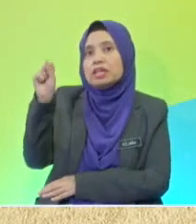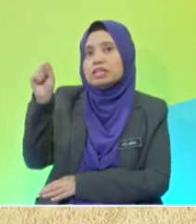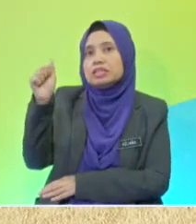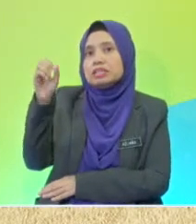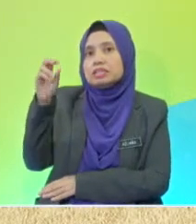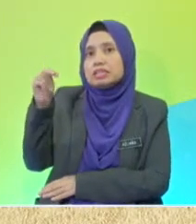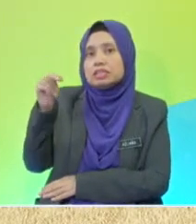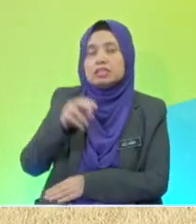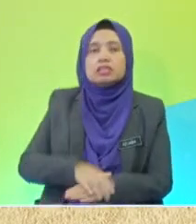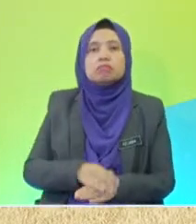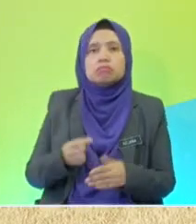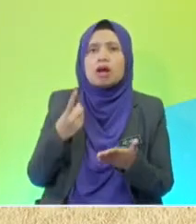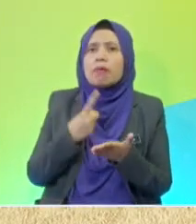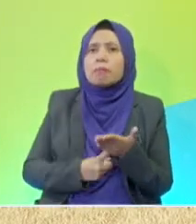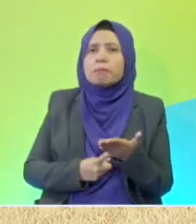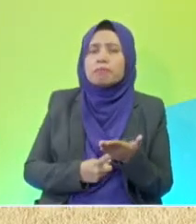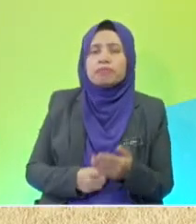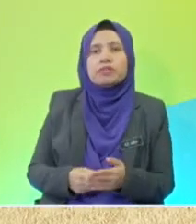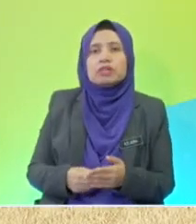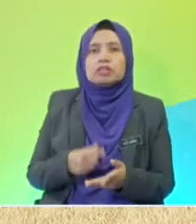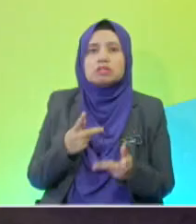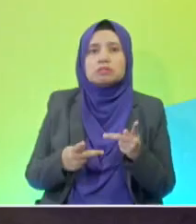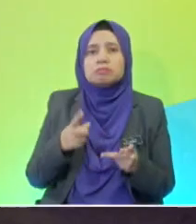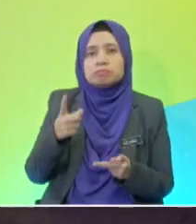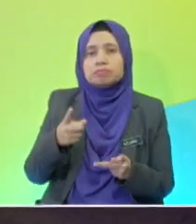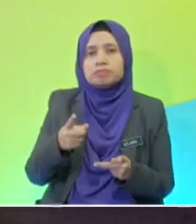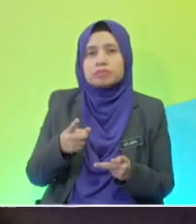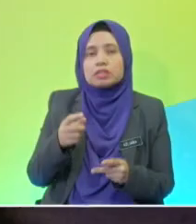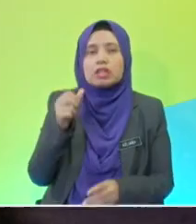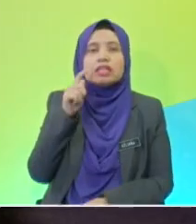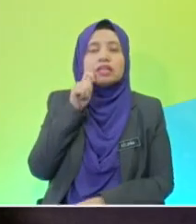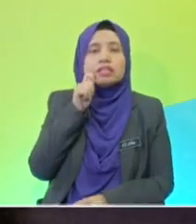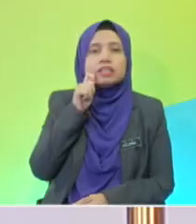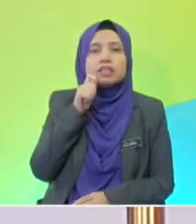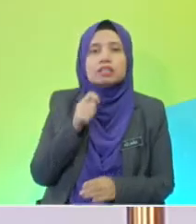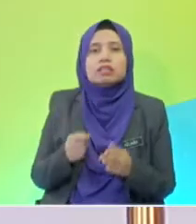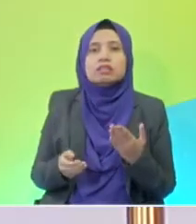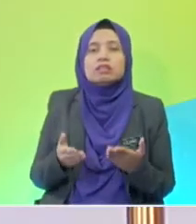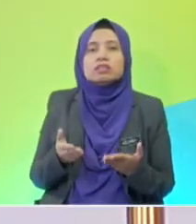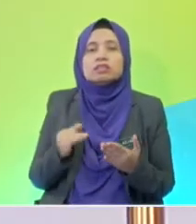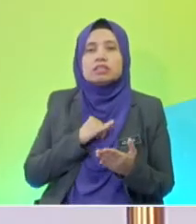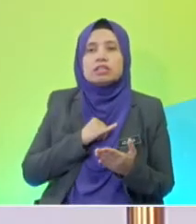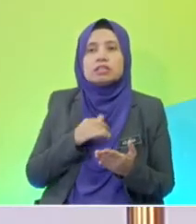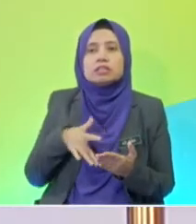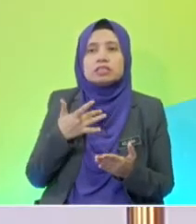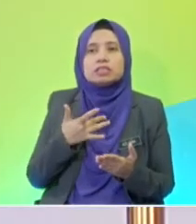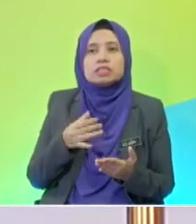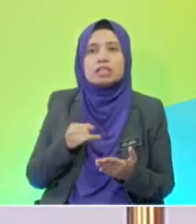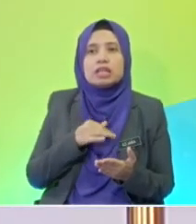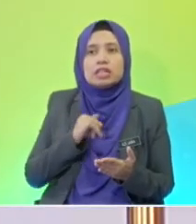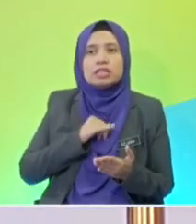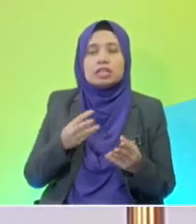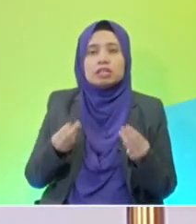reason, Tivia? Do you have any reason? I don't have a specific reason, but if I really think about it, I want